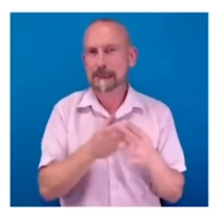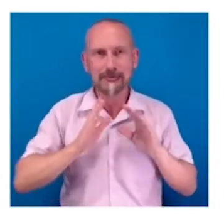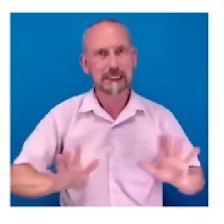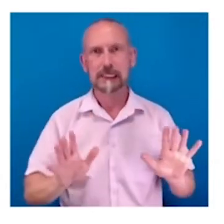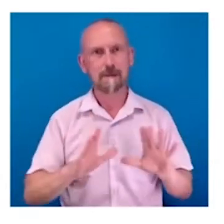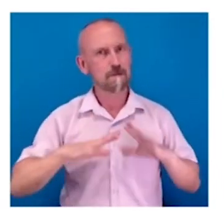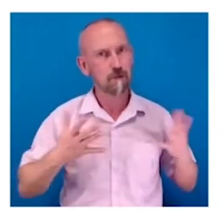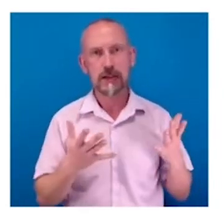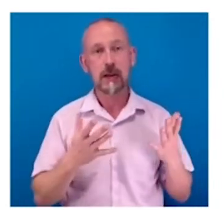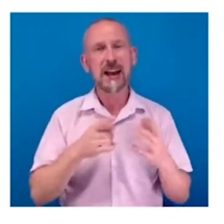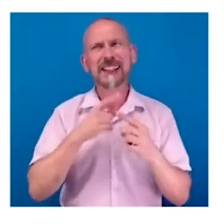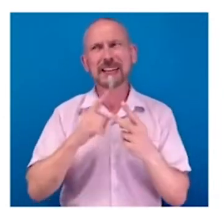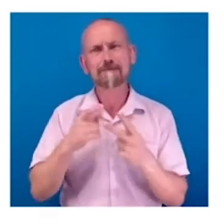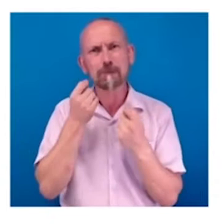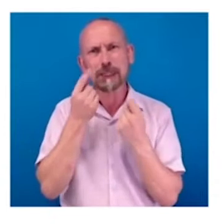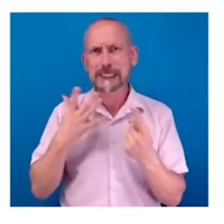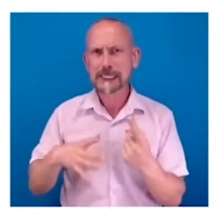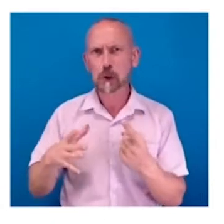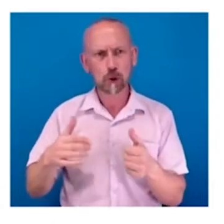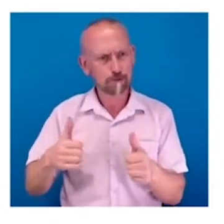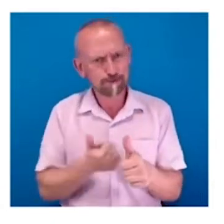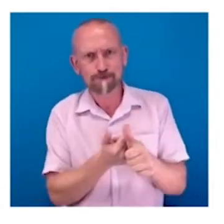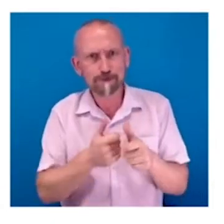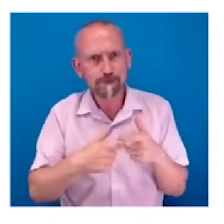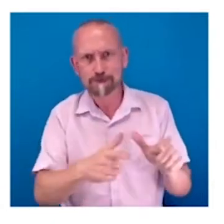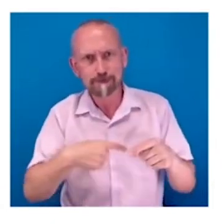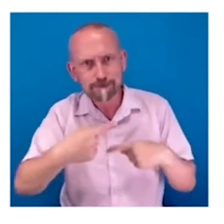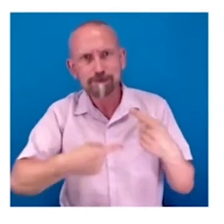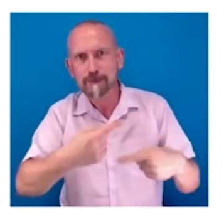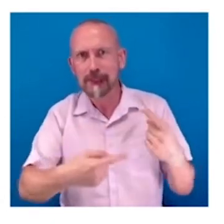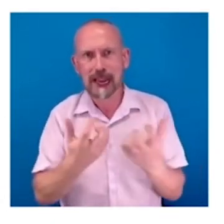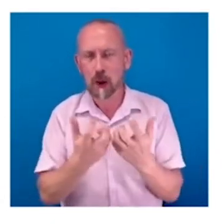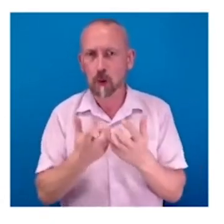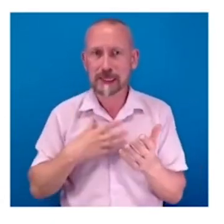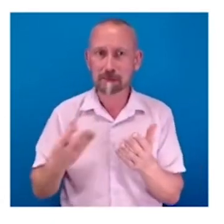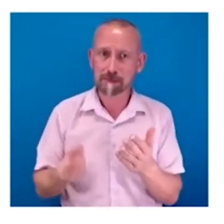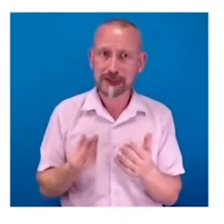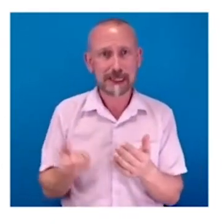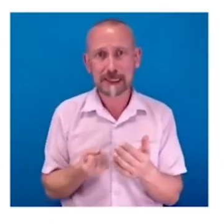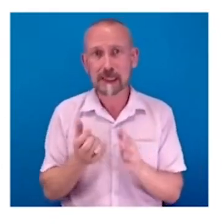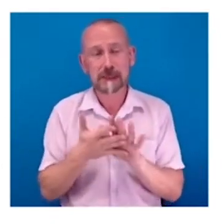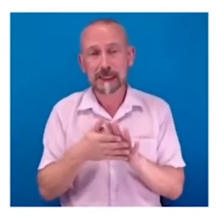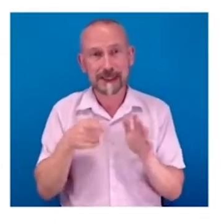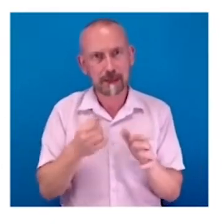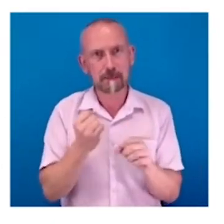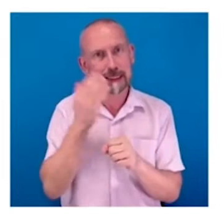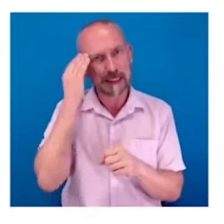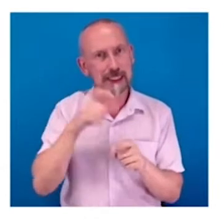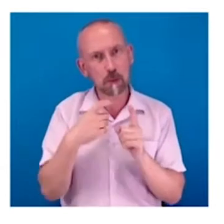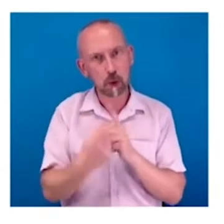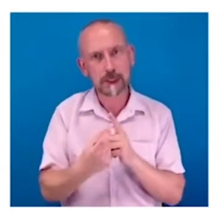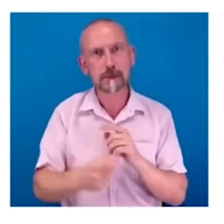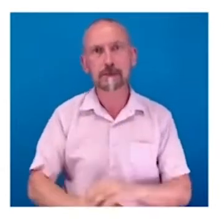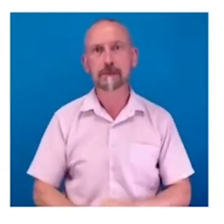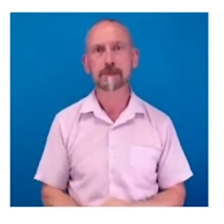realizing we need to figure out how to make this into a sustainable way, in a way that makes sense to the community. I think that's the biggest